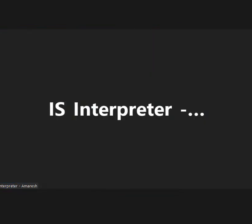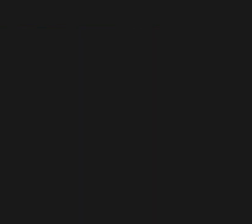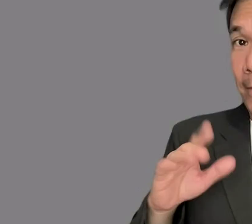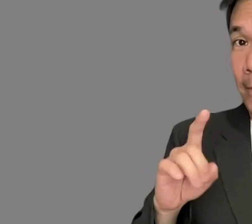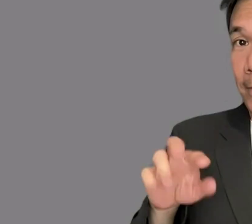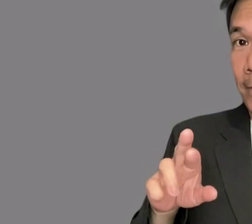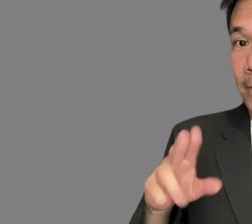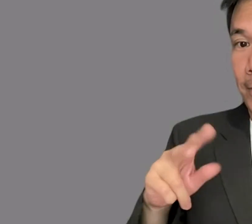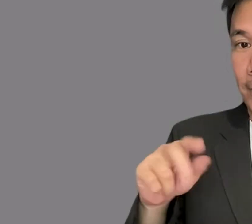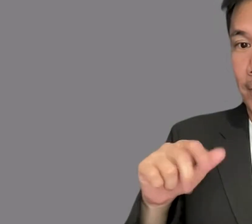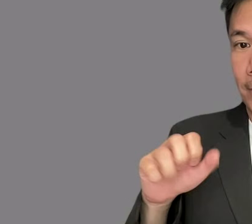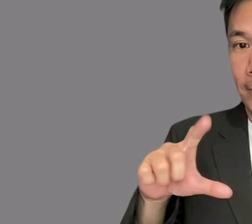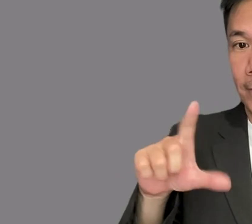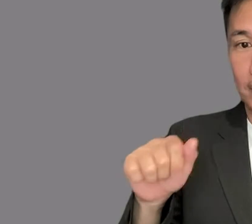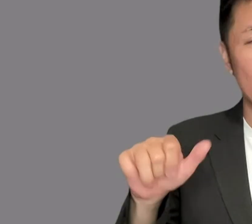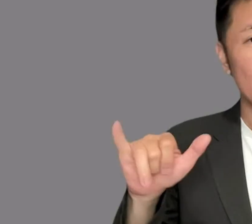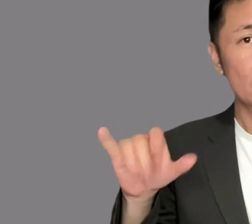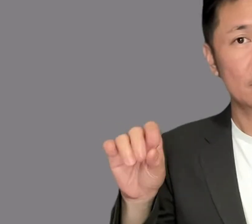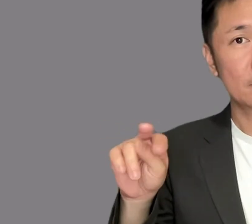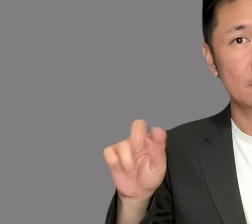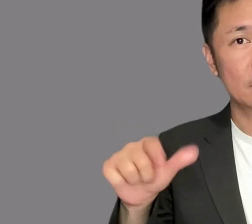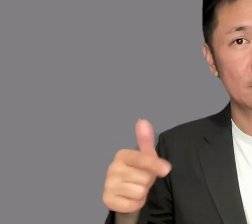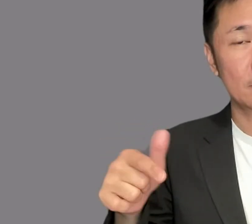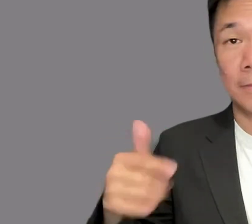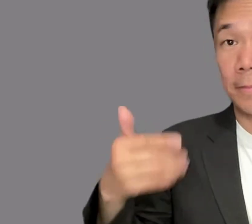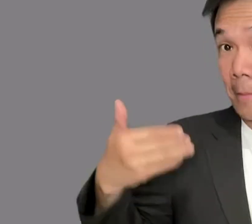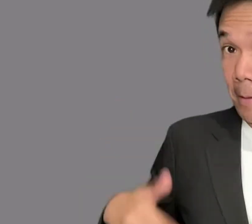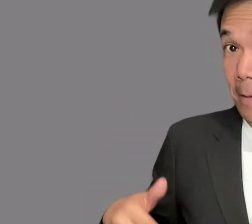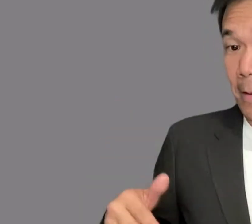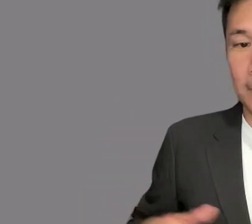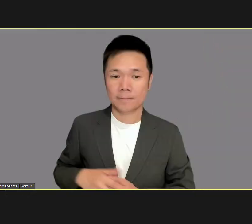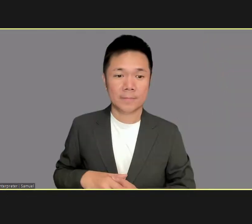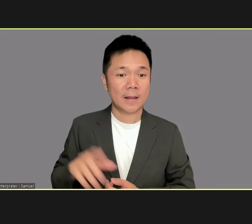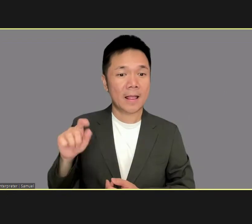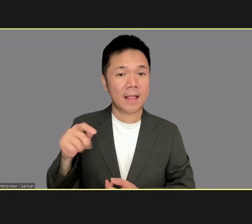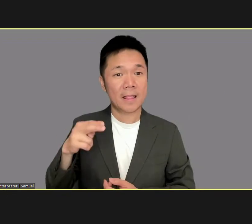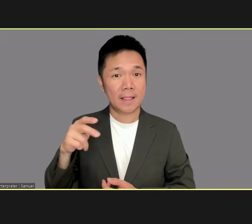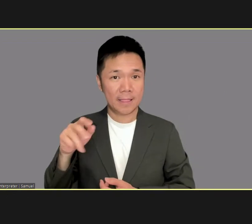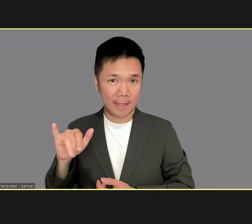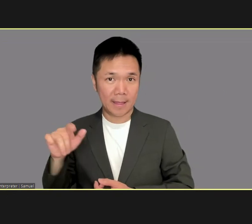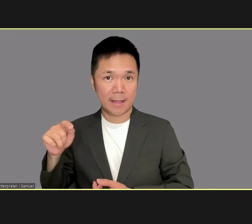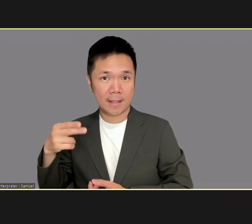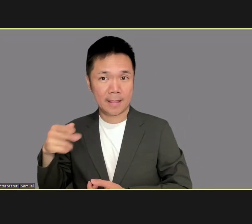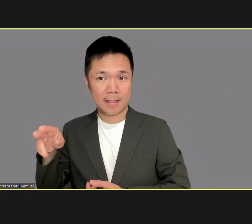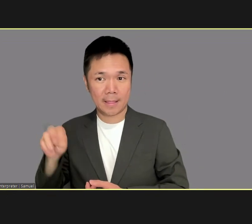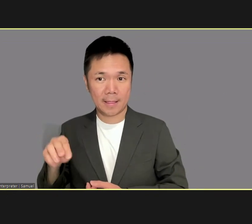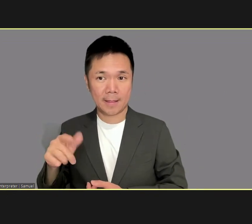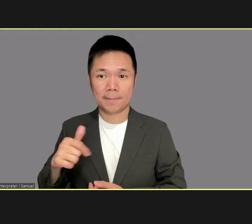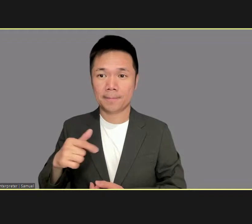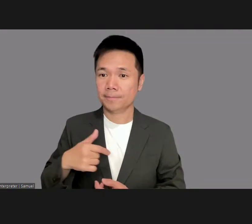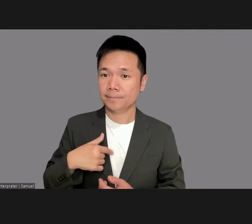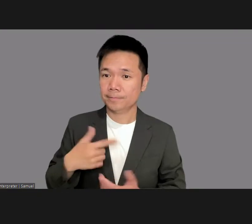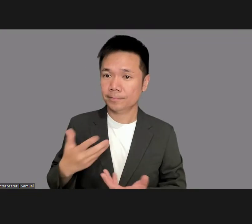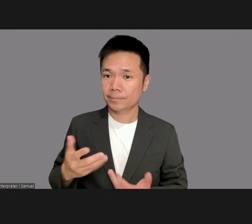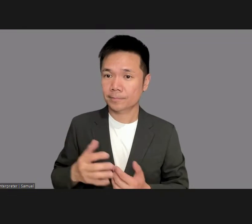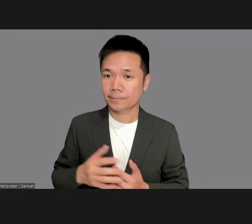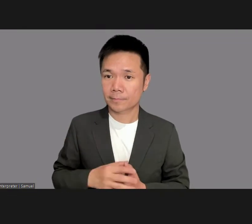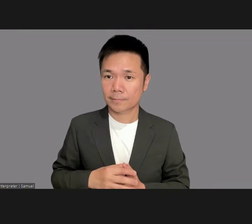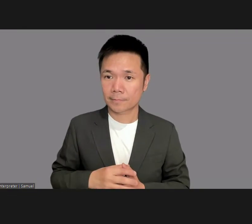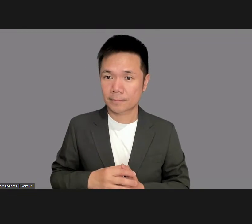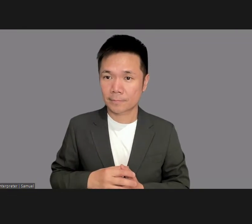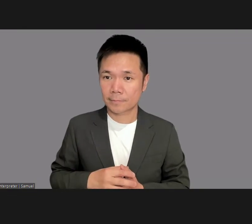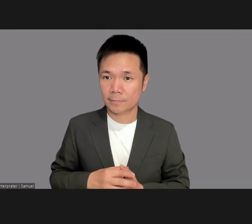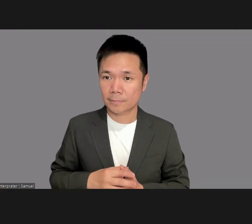Angela Young, and my pronouns are they, them. Currently, I am serving with